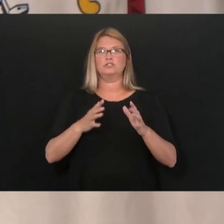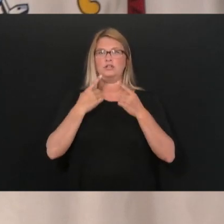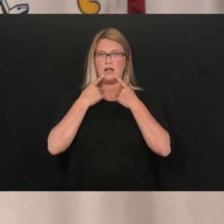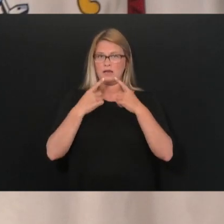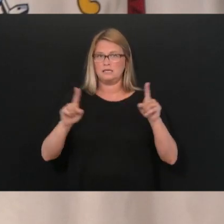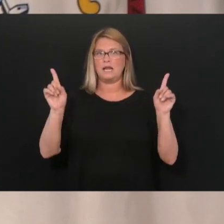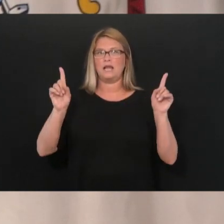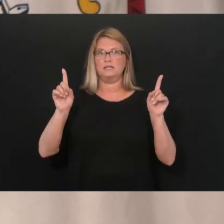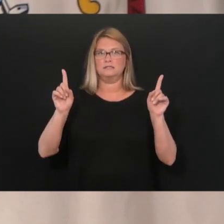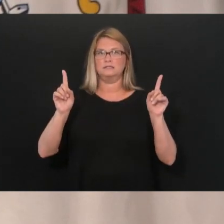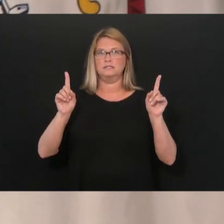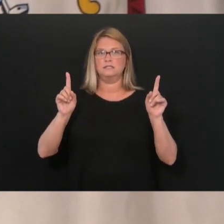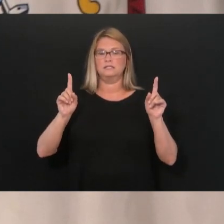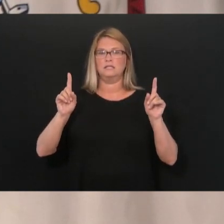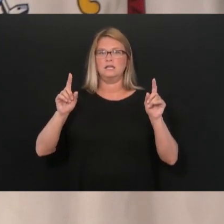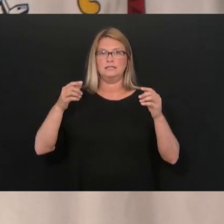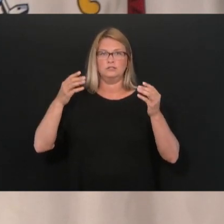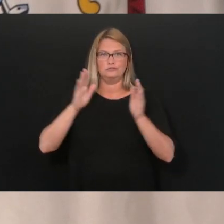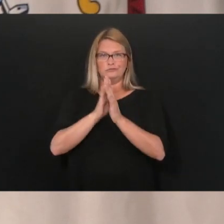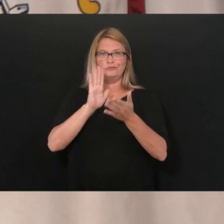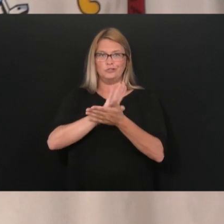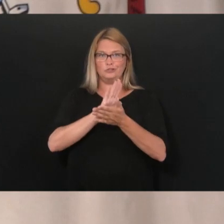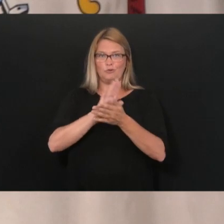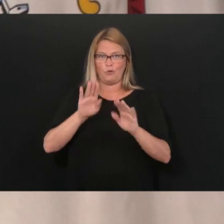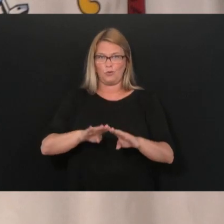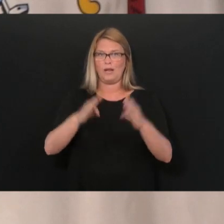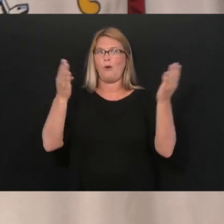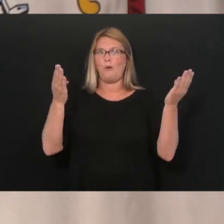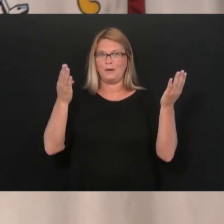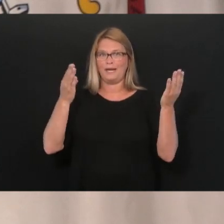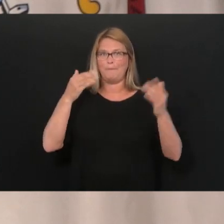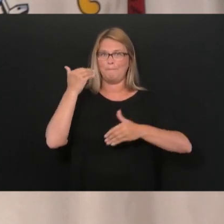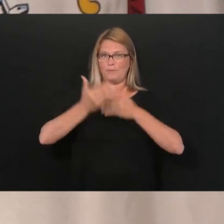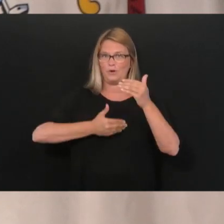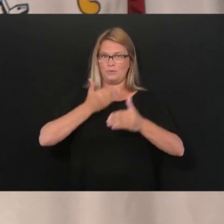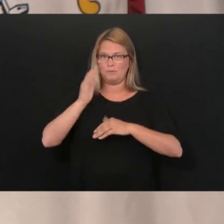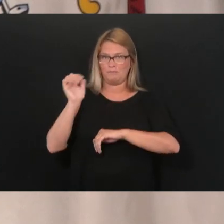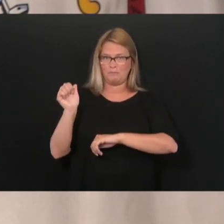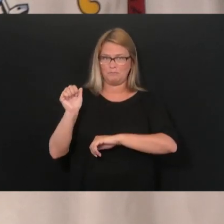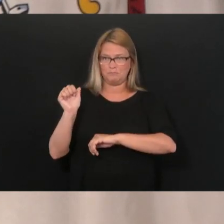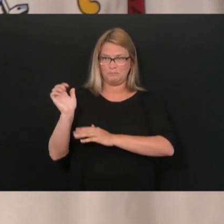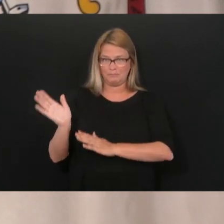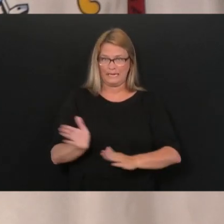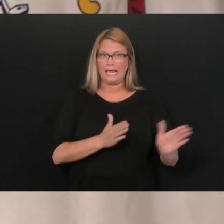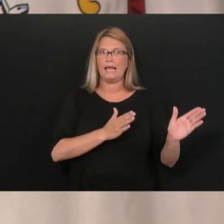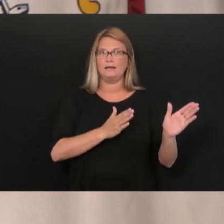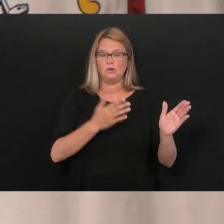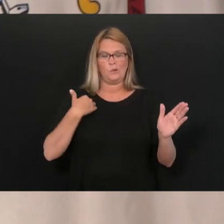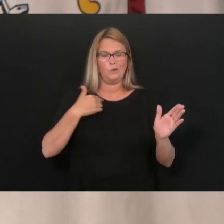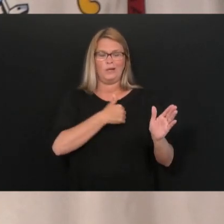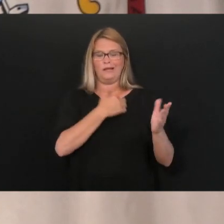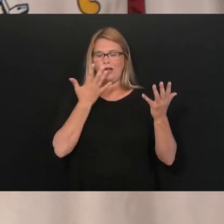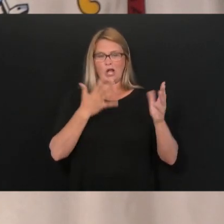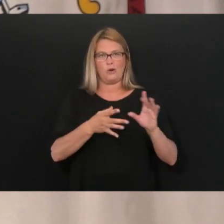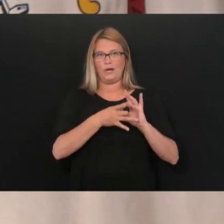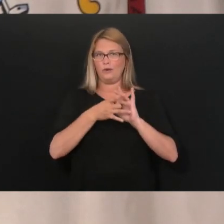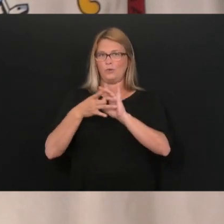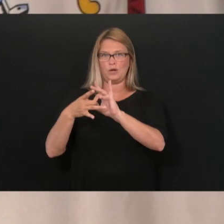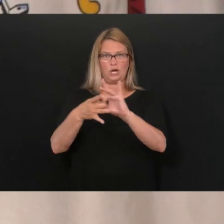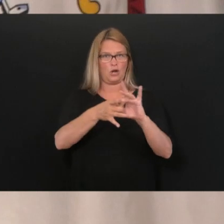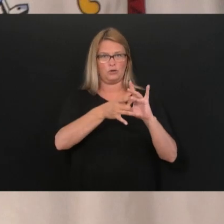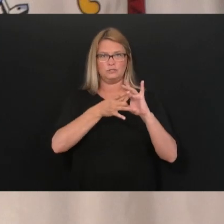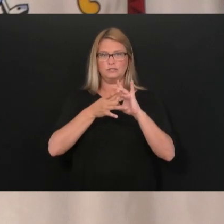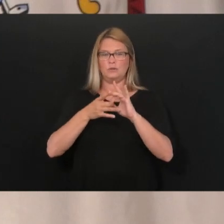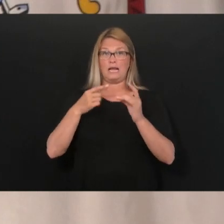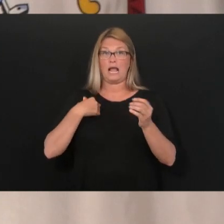school re-entry scenarios plan, which we worked closely with, and I